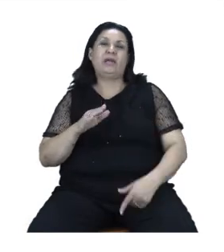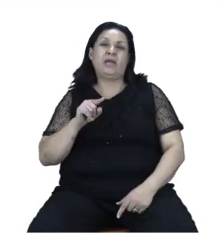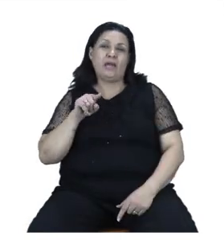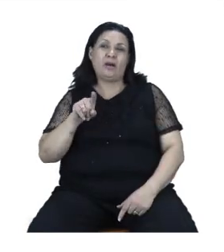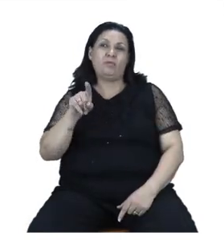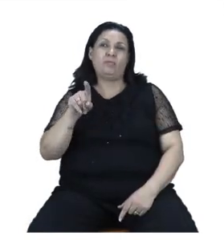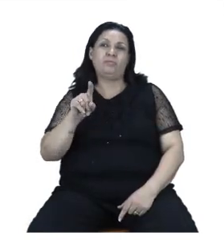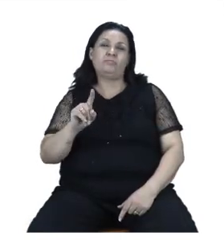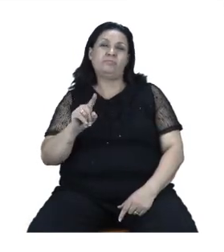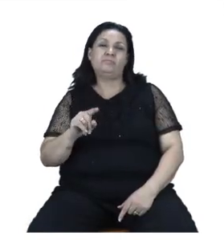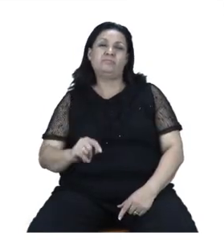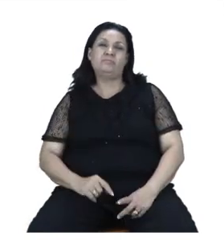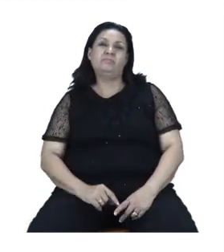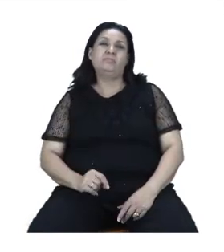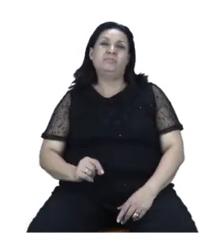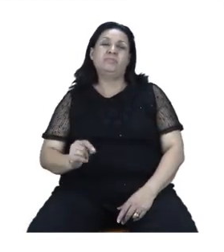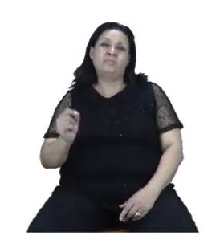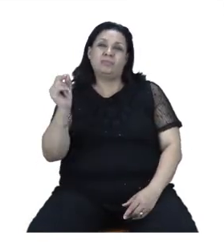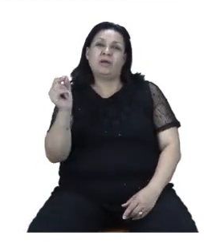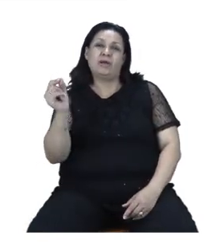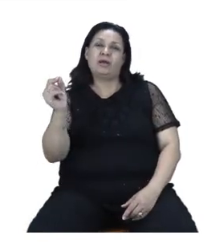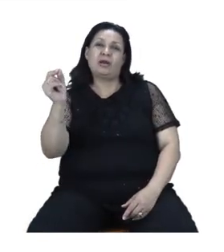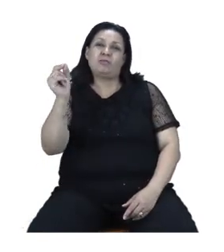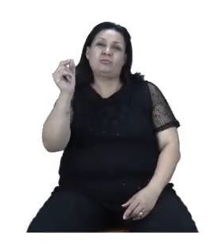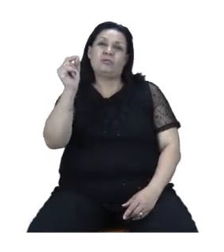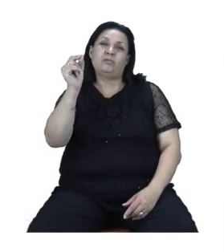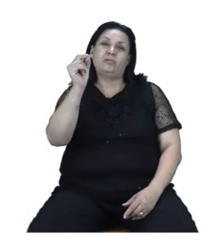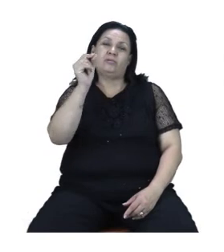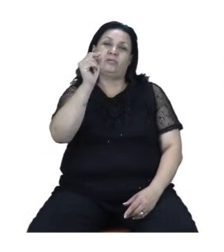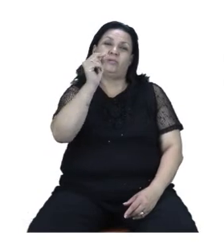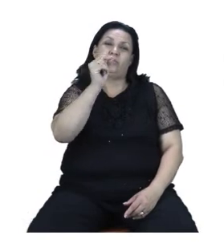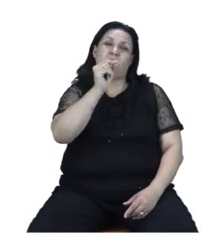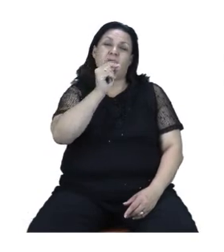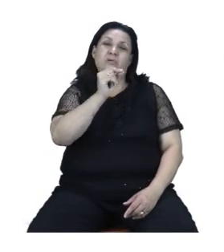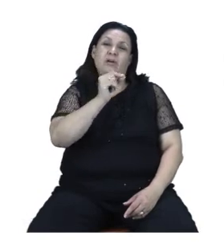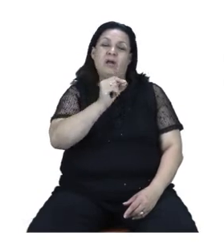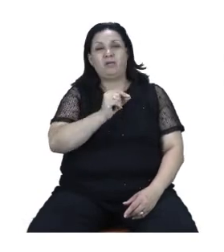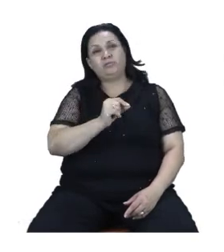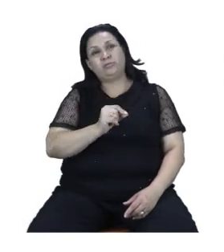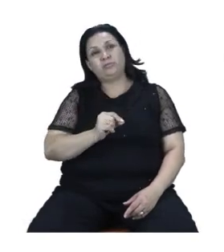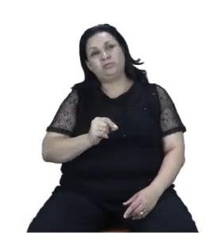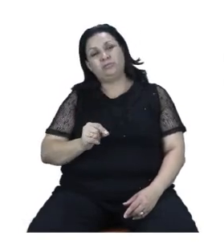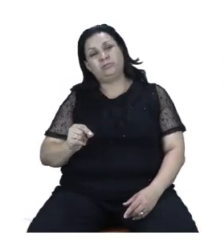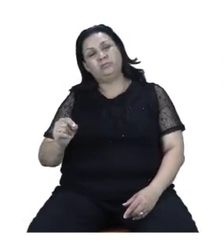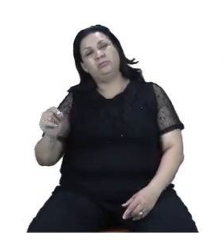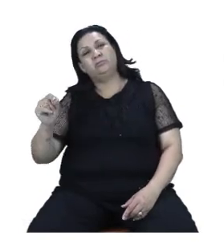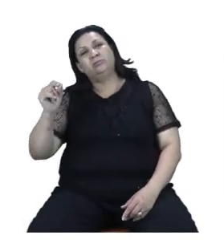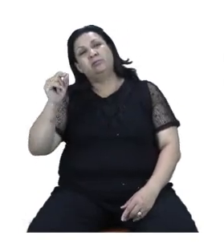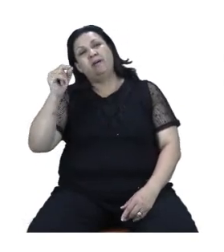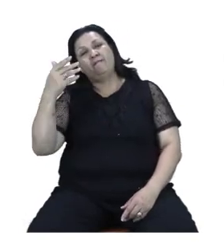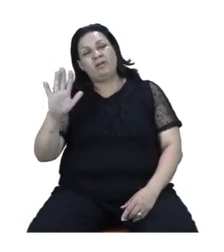to go round the arrow. So I am going to do it here and you are going to do it